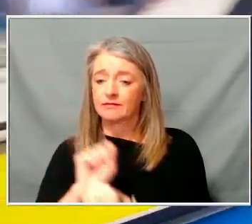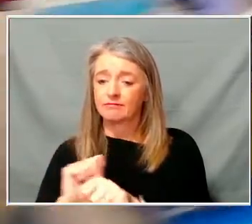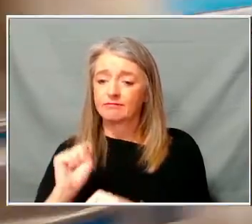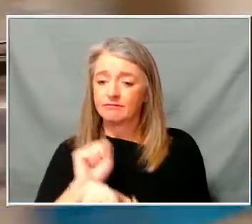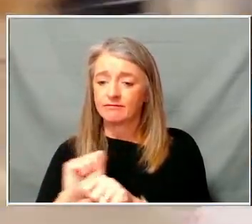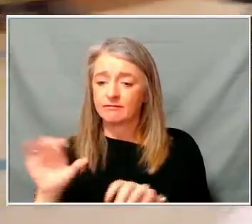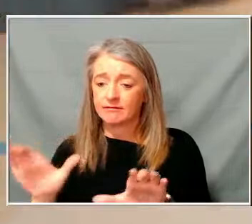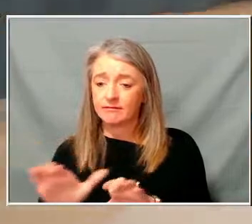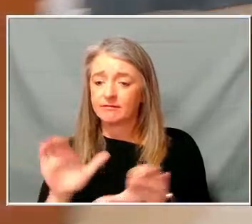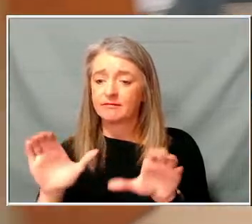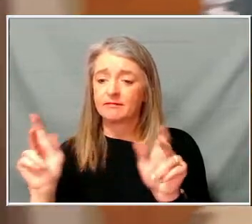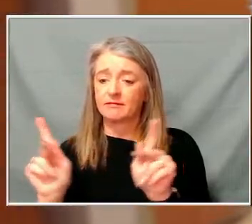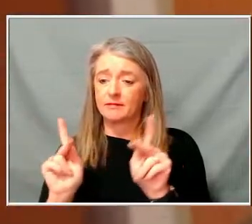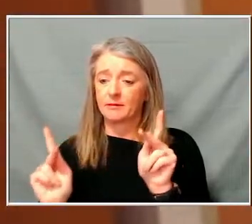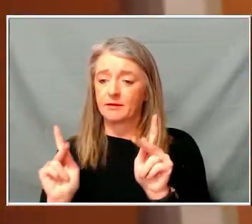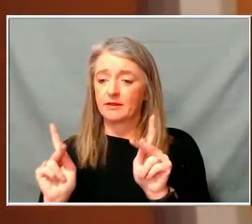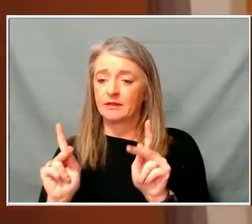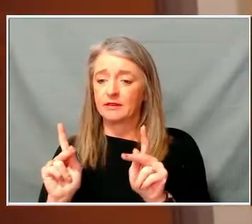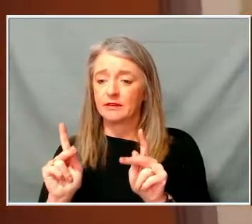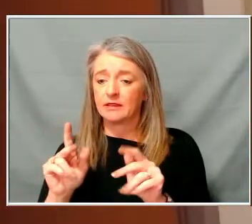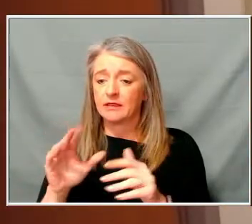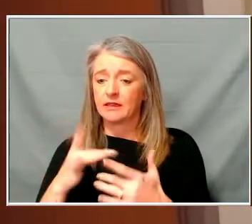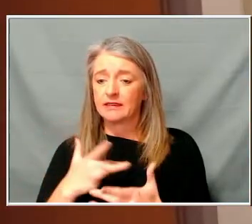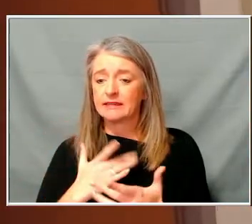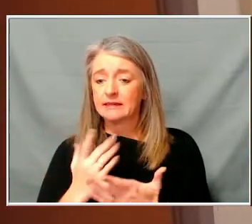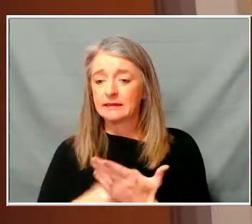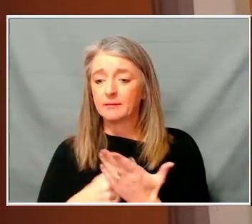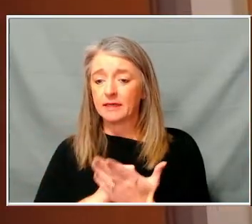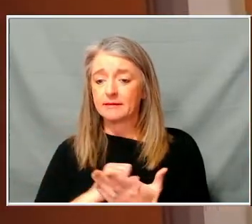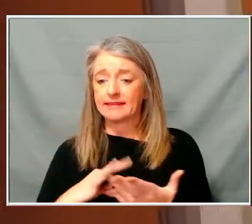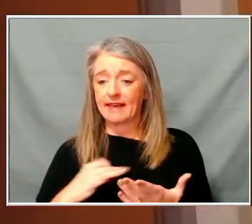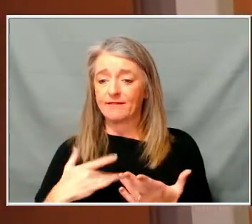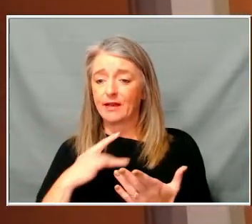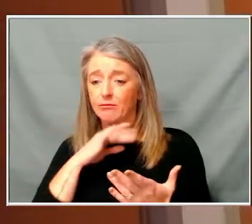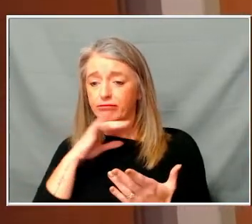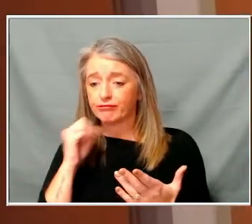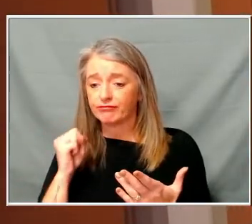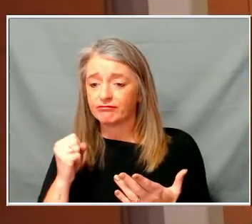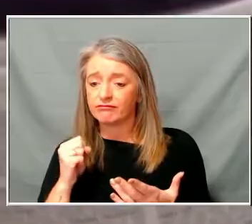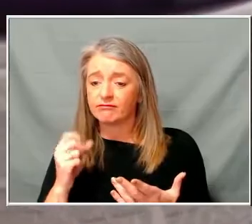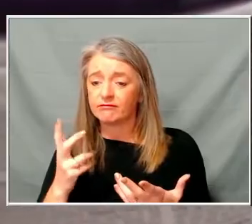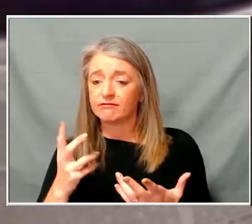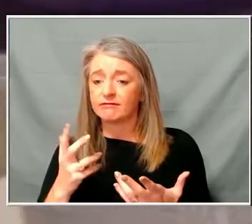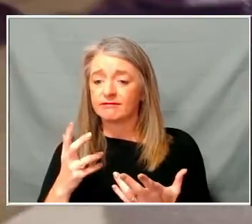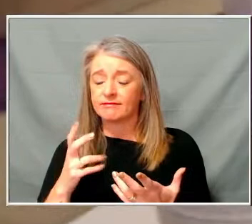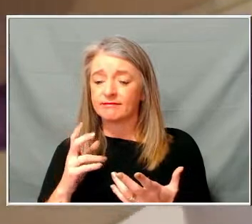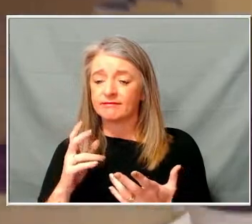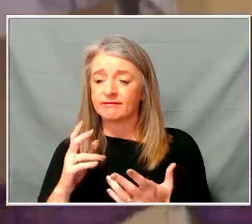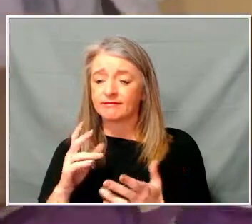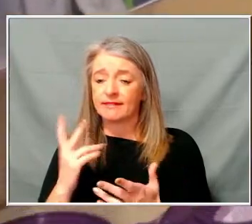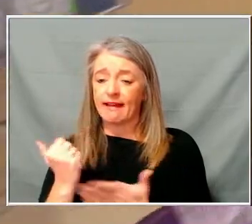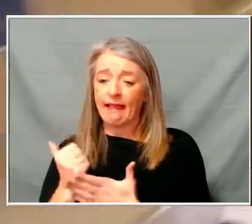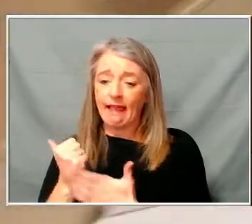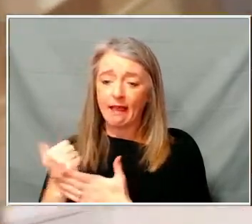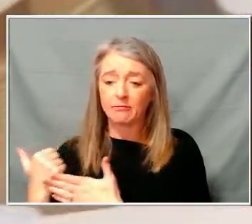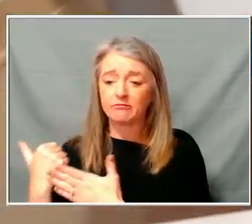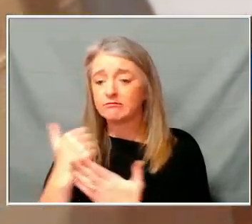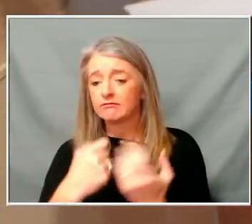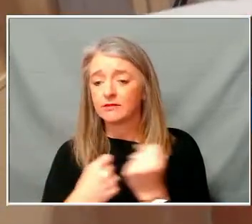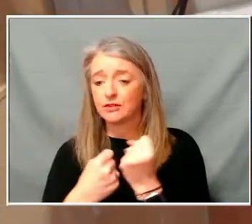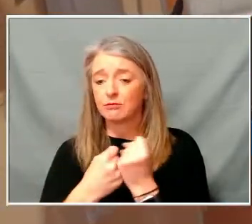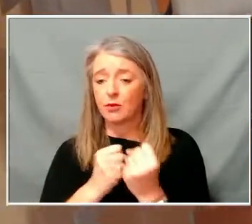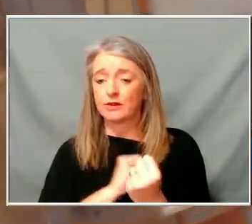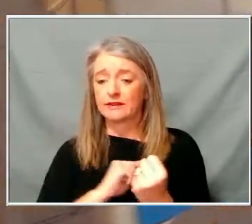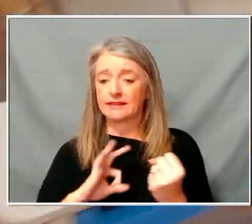people are doing. We talk about the burnout of our staff, and you think these are the folks that came in and like we talk about, kind of filled that gap. That's right. And then